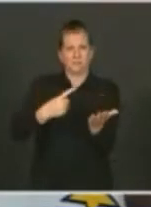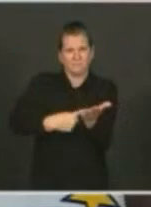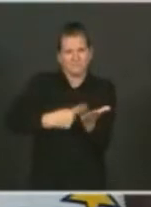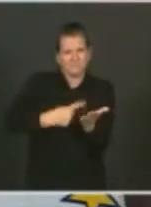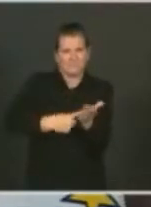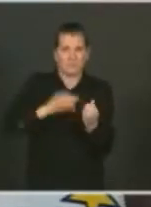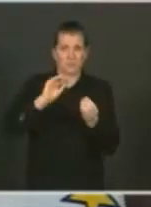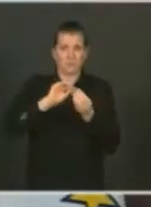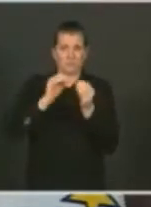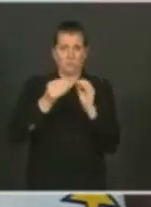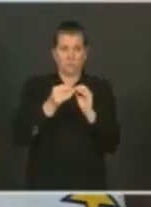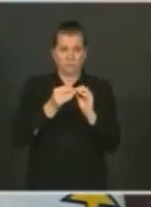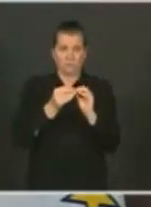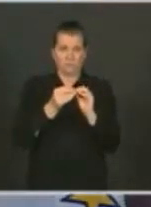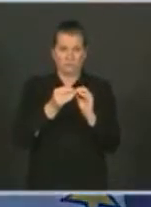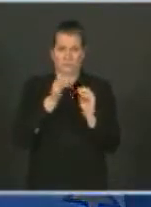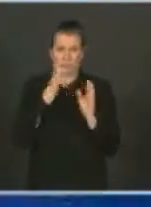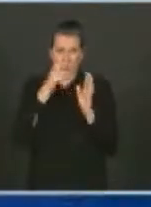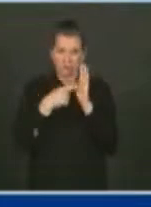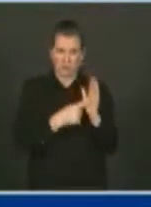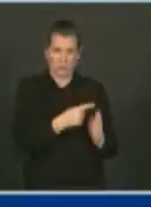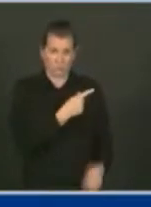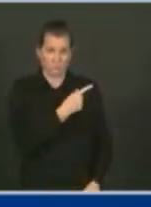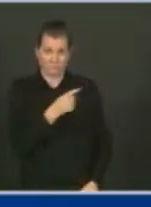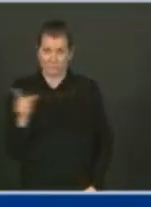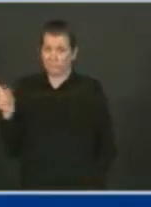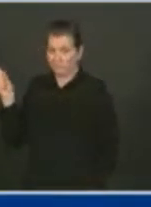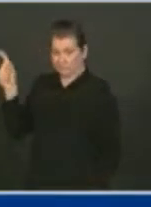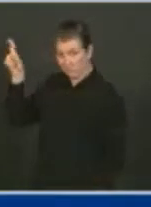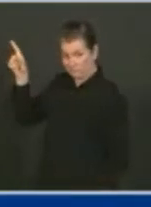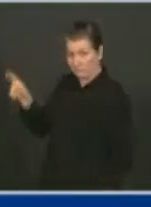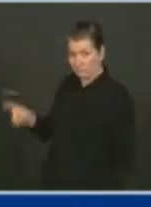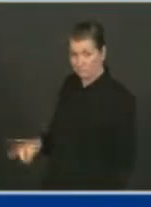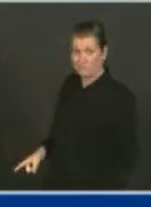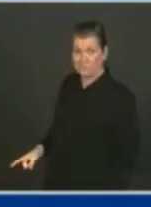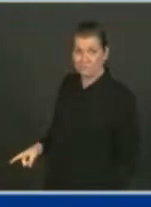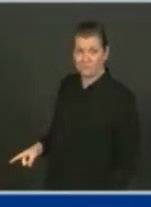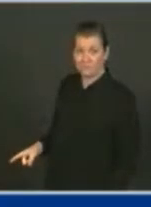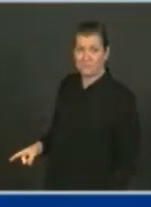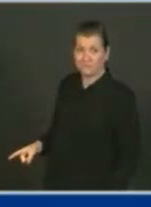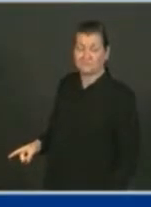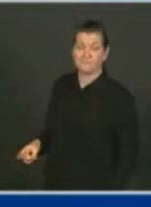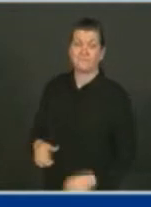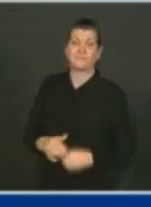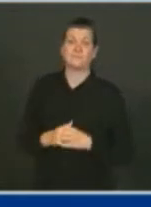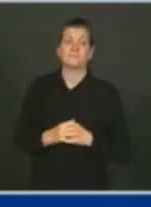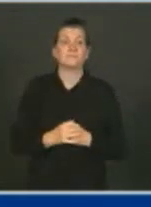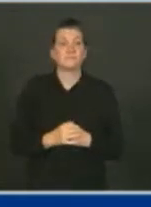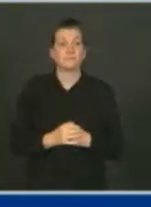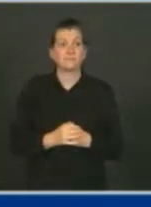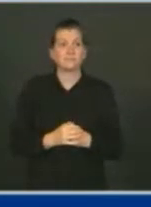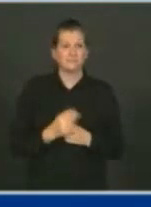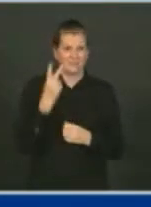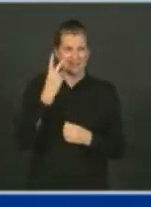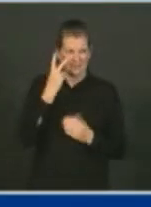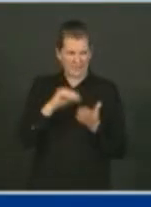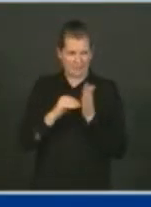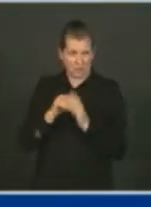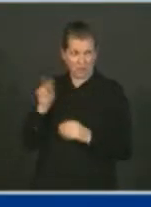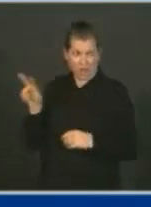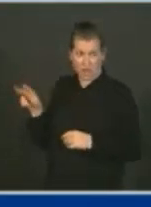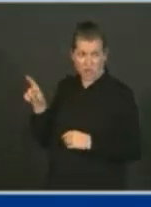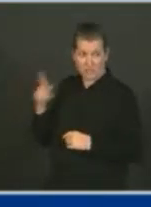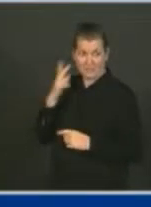to please put it up on the screen. If you take a look at the dashboard, you should look at that dashboard and you should be